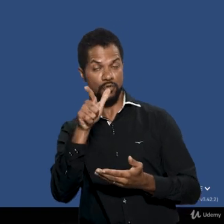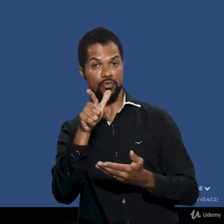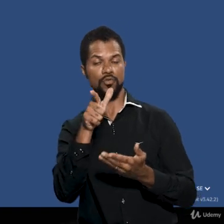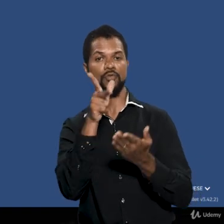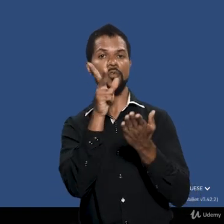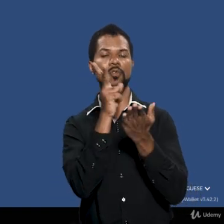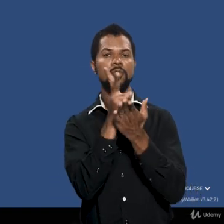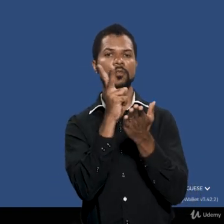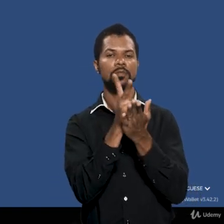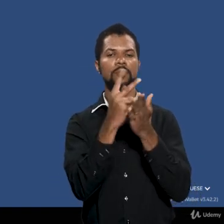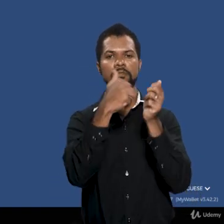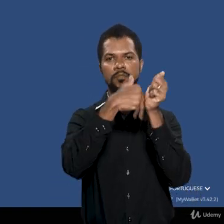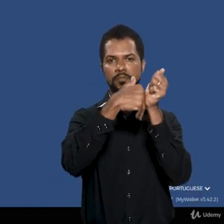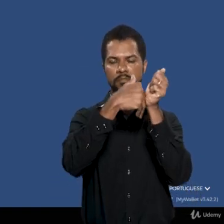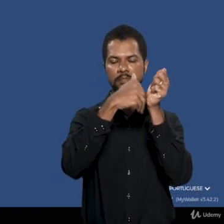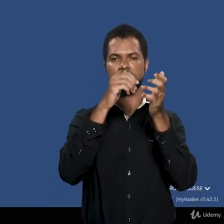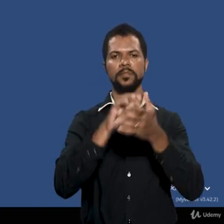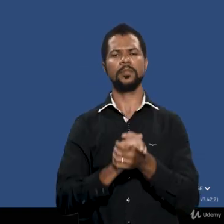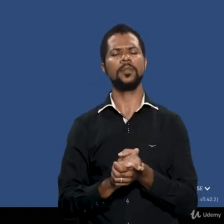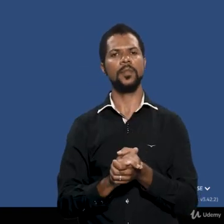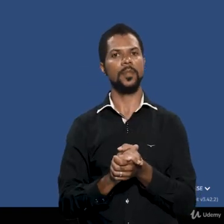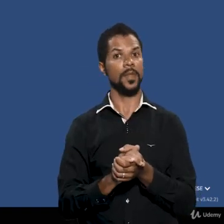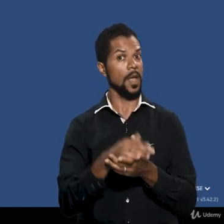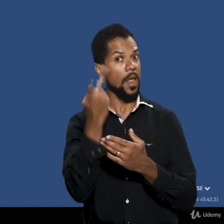Repeat my password.